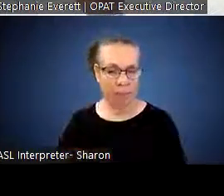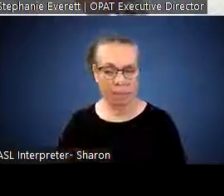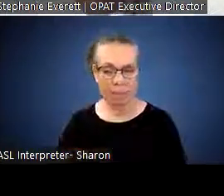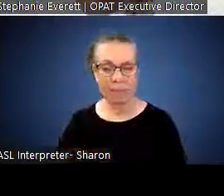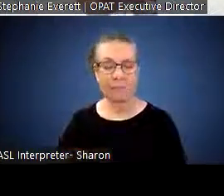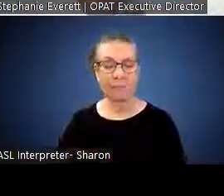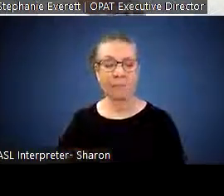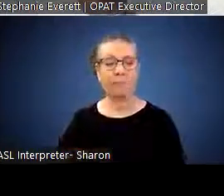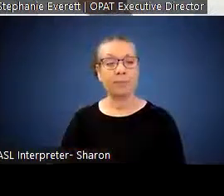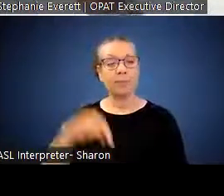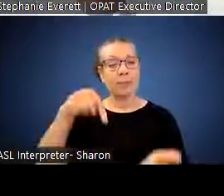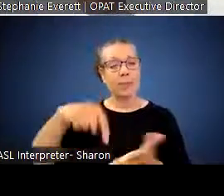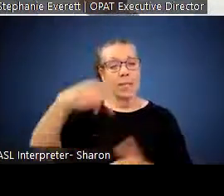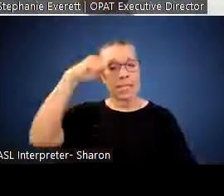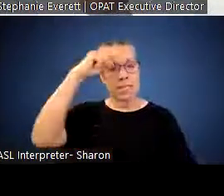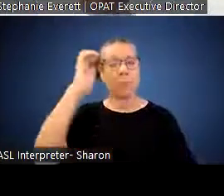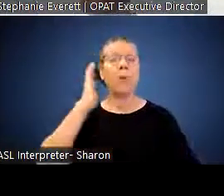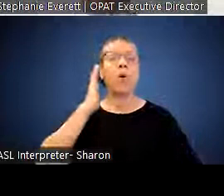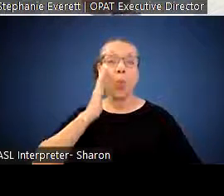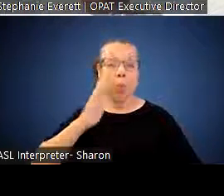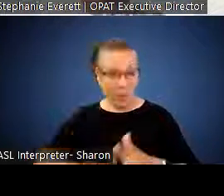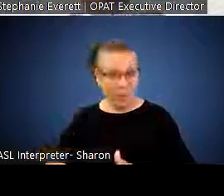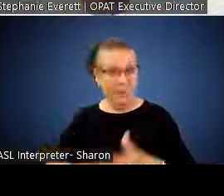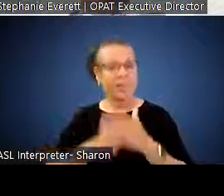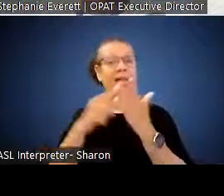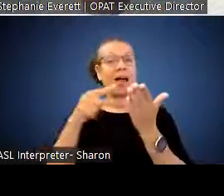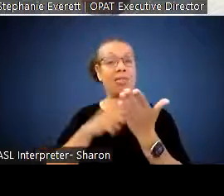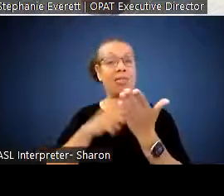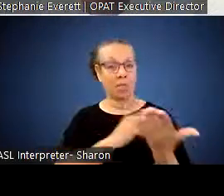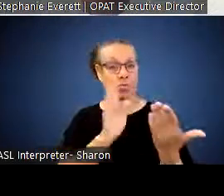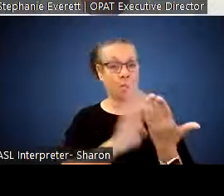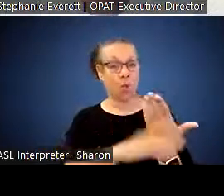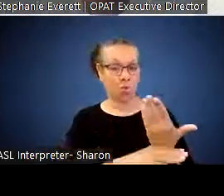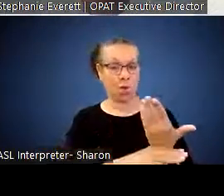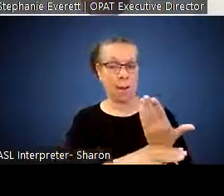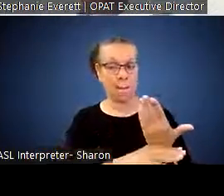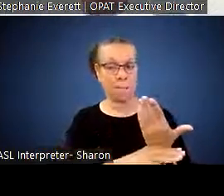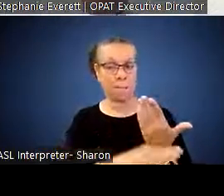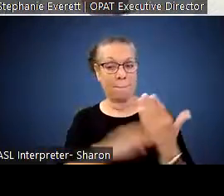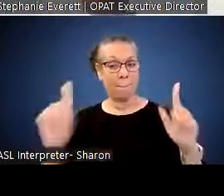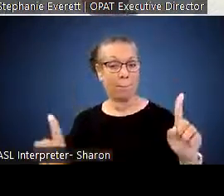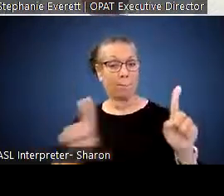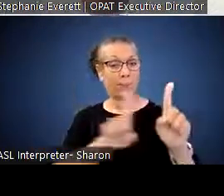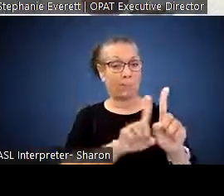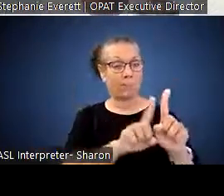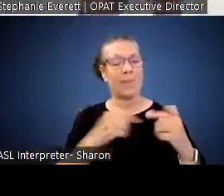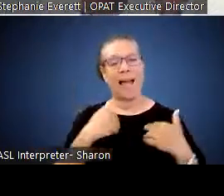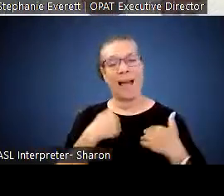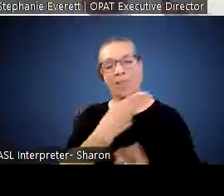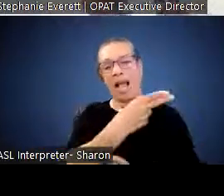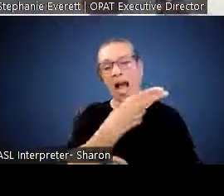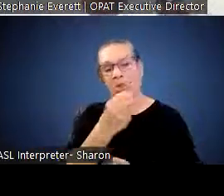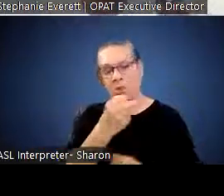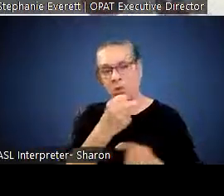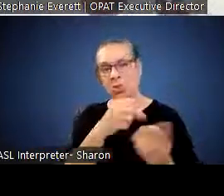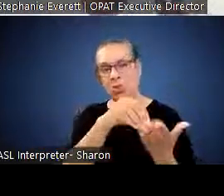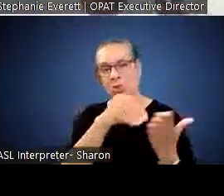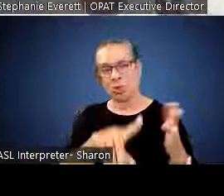summer, will be starting the program with the having some high school students start, because we